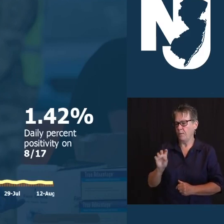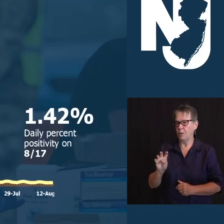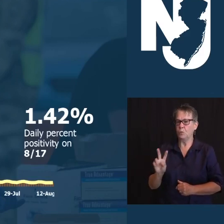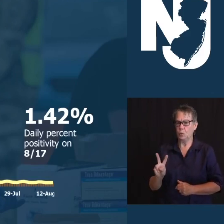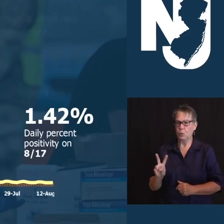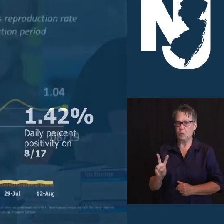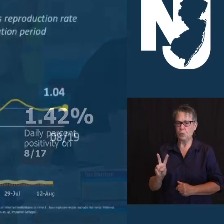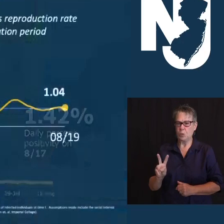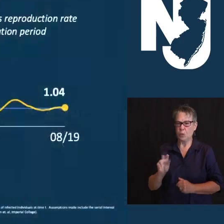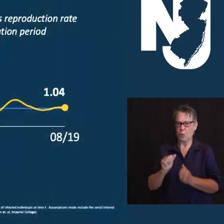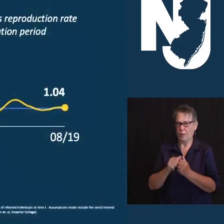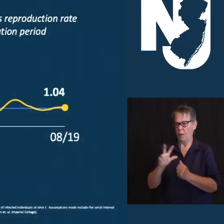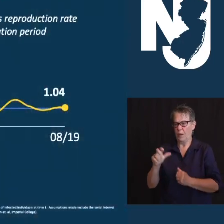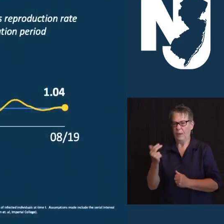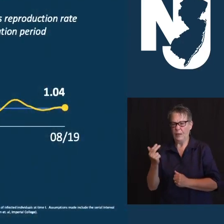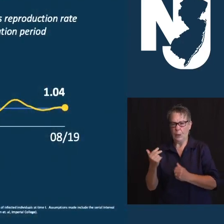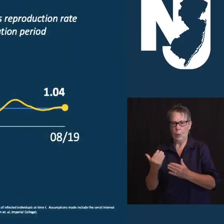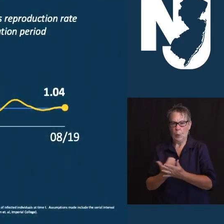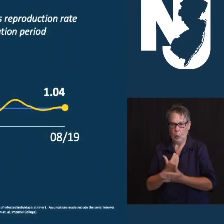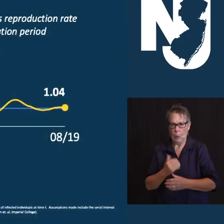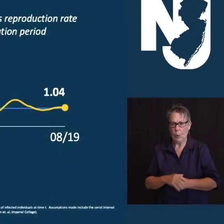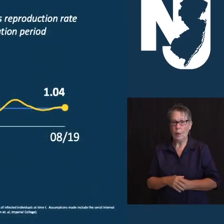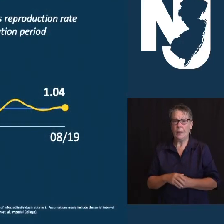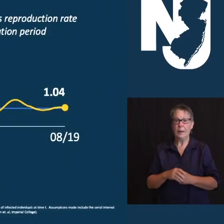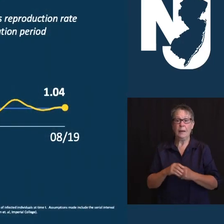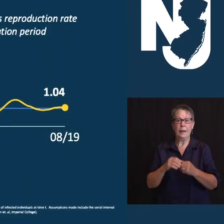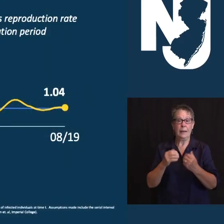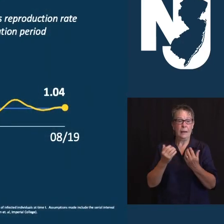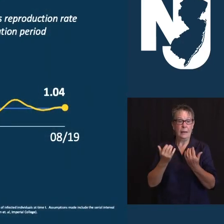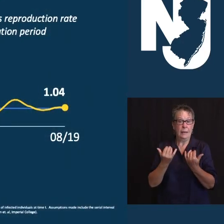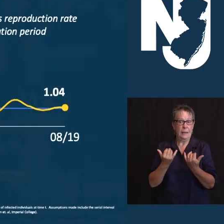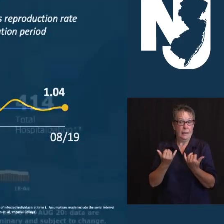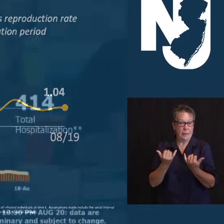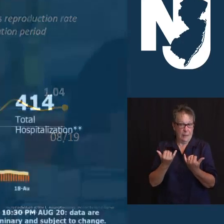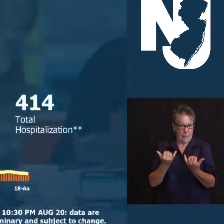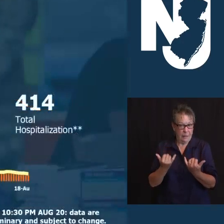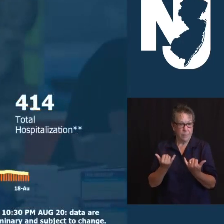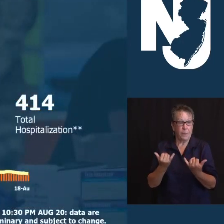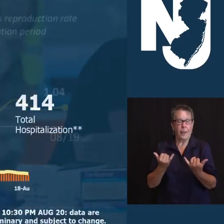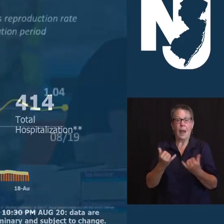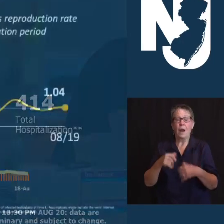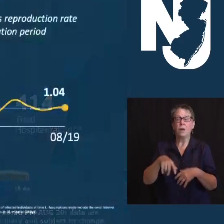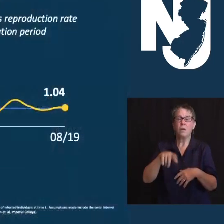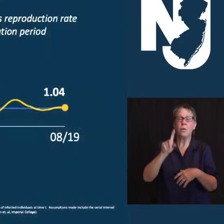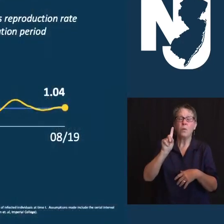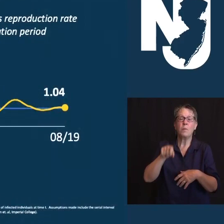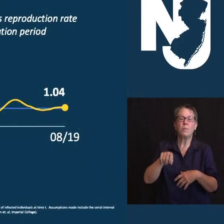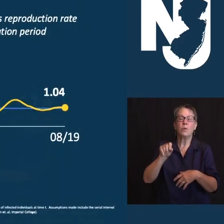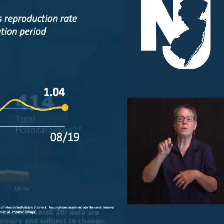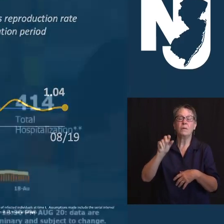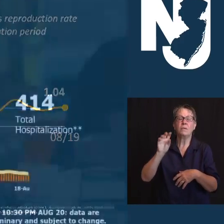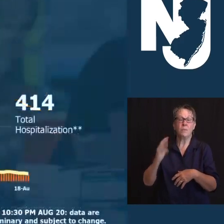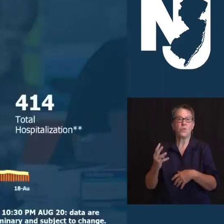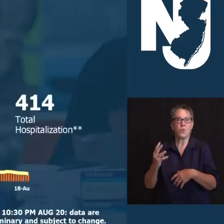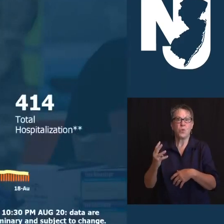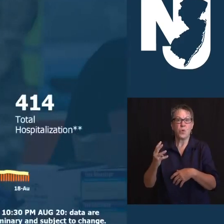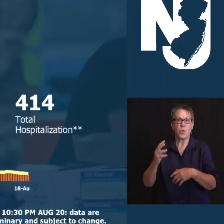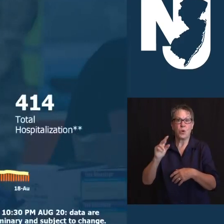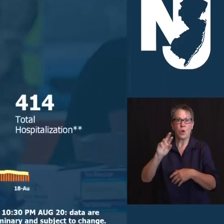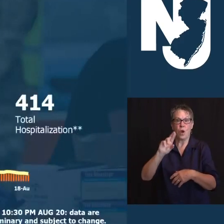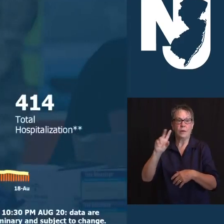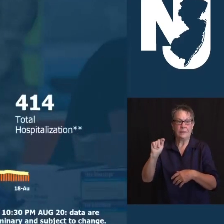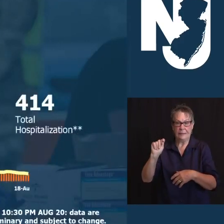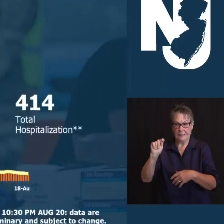country. Statewide rate of transmission is down a hair to 1.04, still over 1, but a little bit better. Our hospitals, as of last